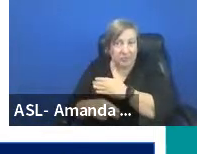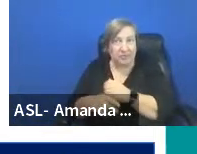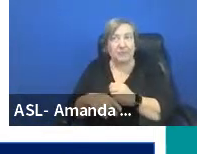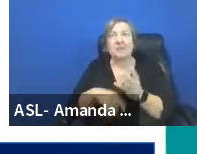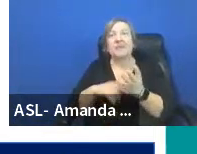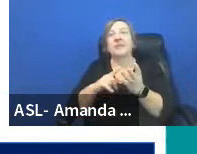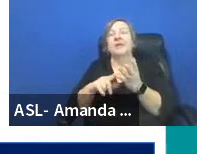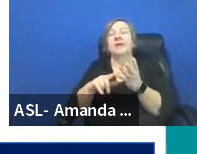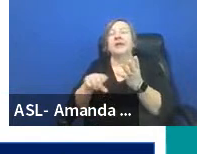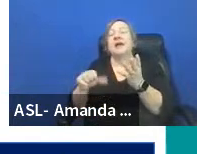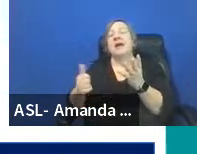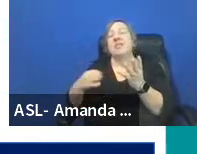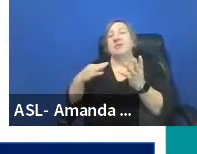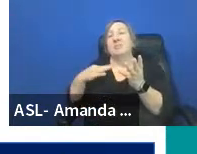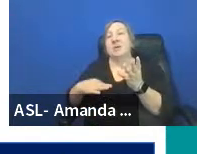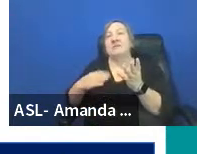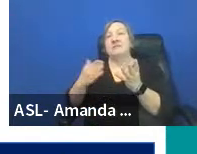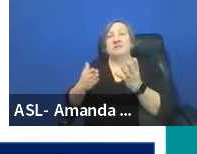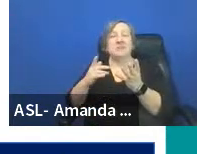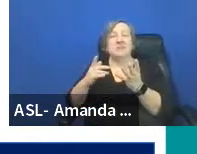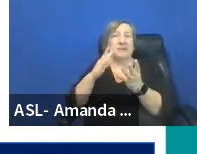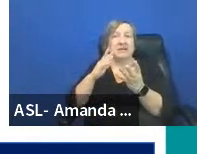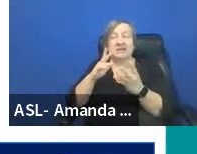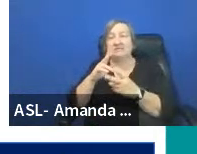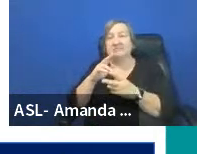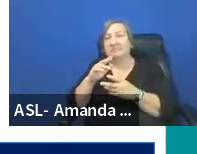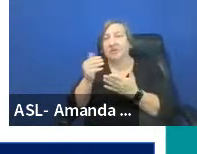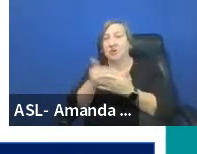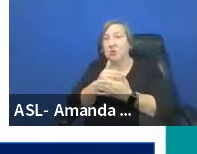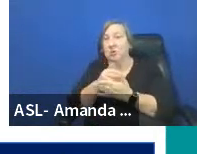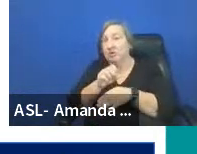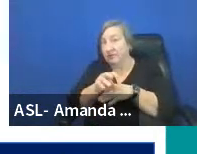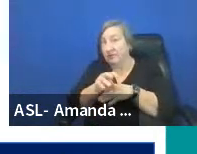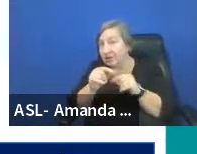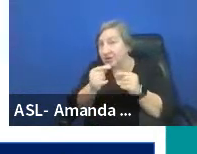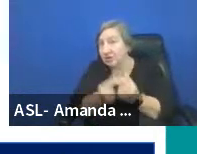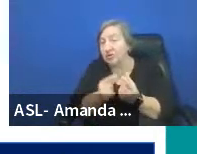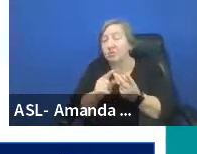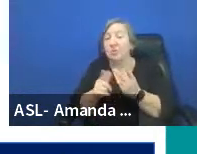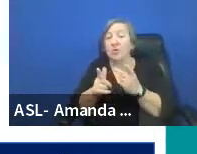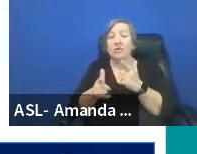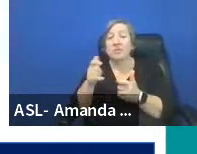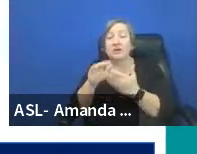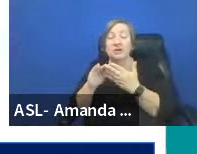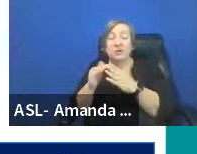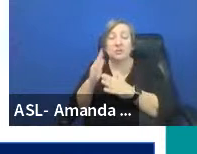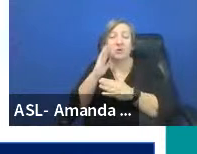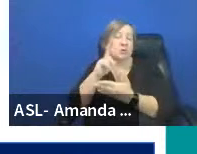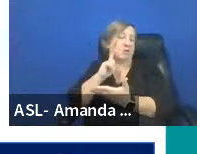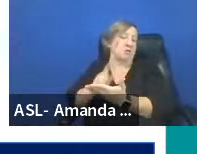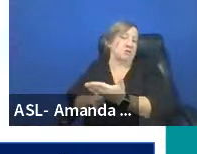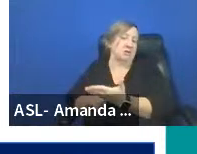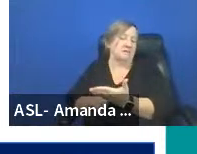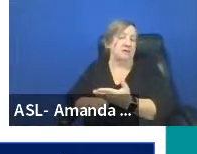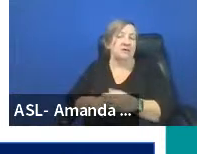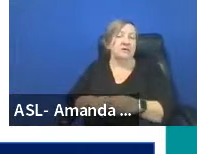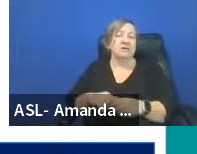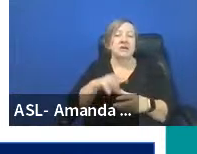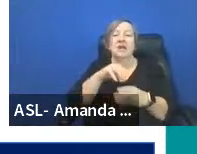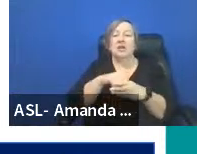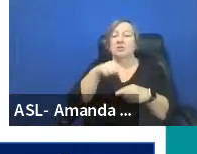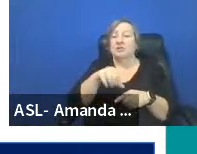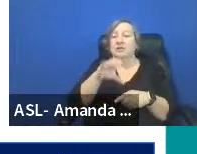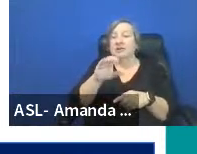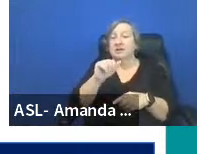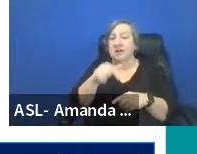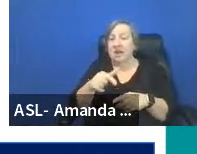additional benefits that might be identified by either this new advisory group or the larger community, including this group here with CAG